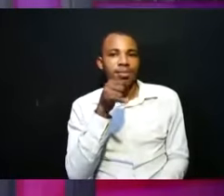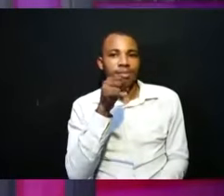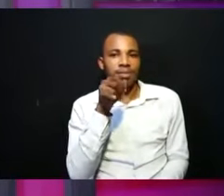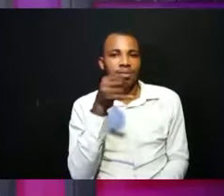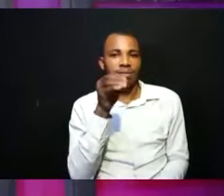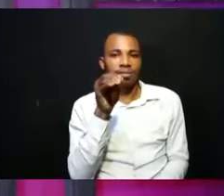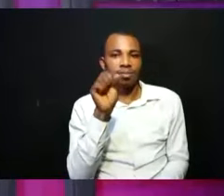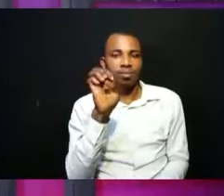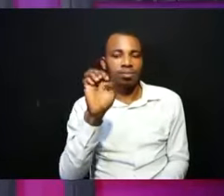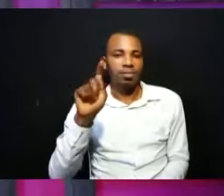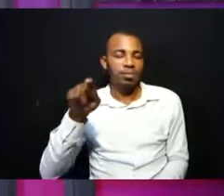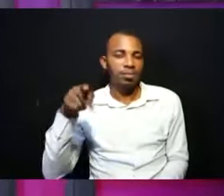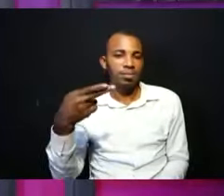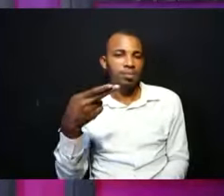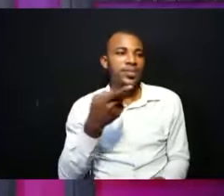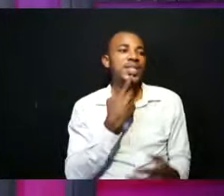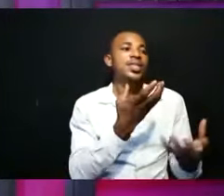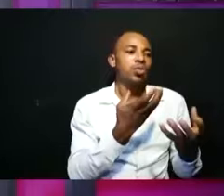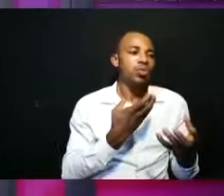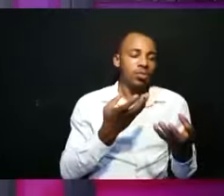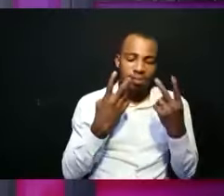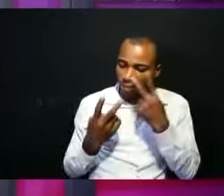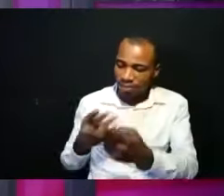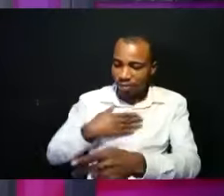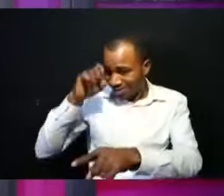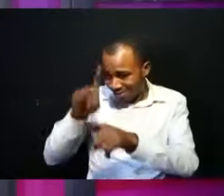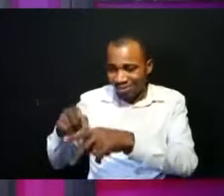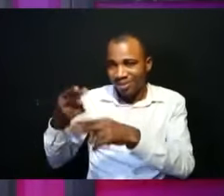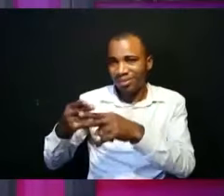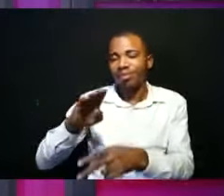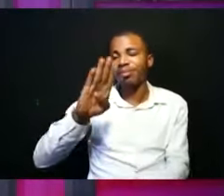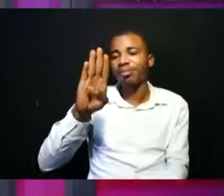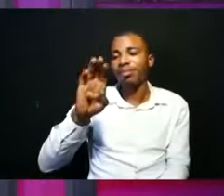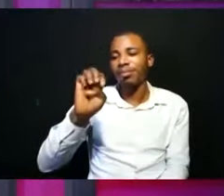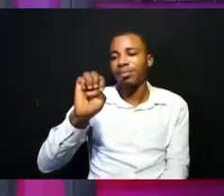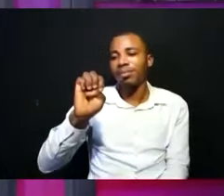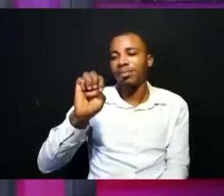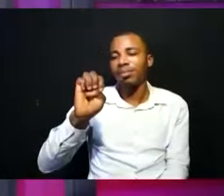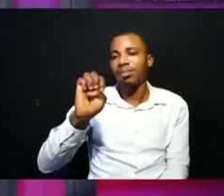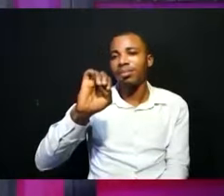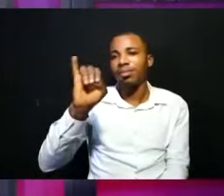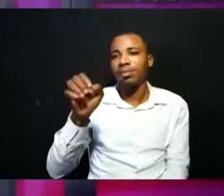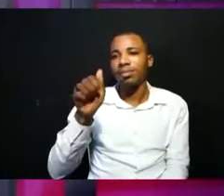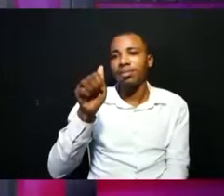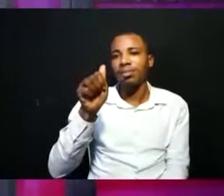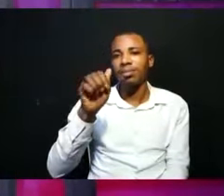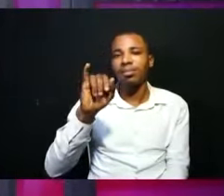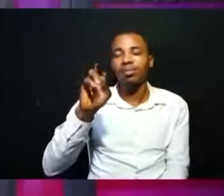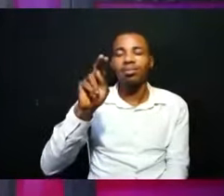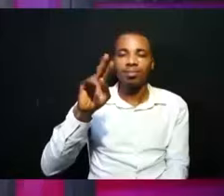brother. His brother Benjamin. So he told them that if they were actually not telling lies,